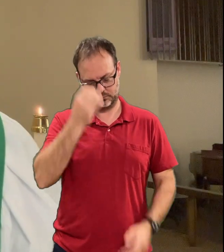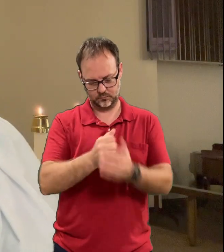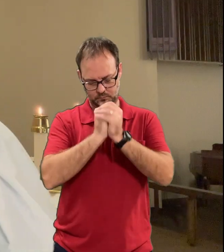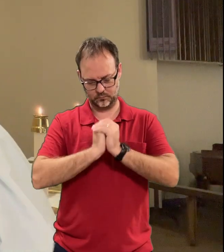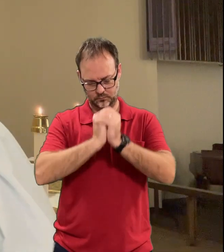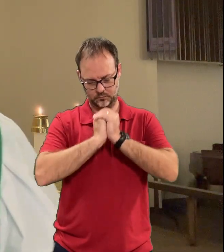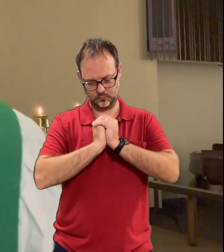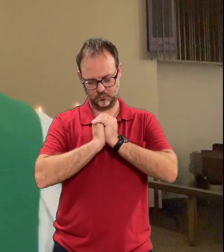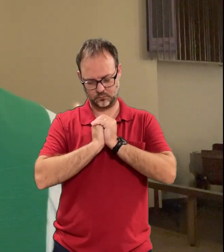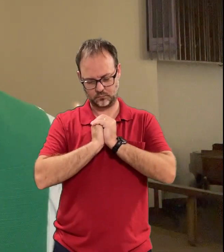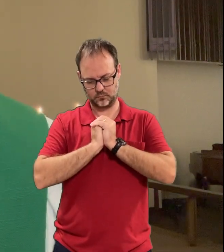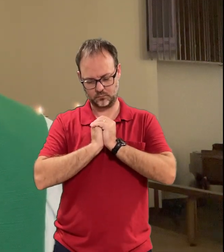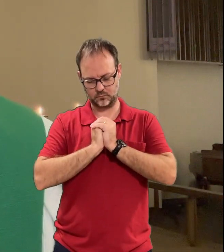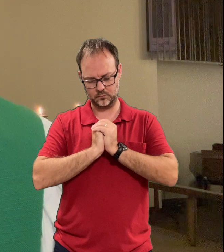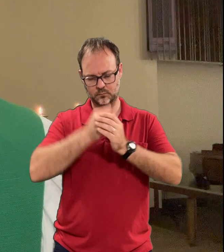We pray.